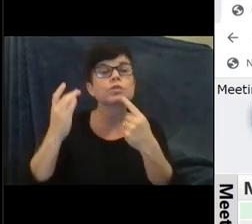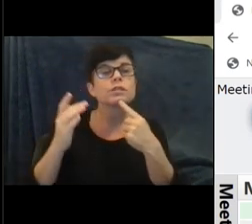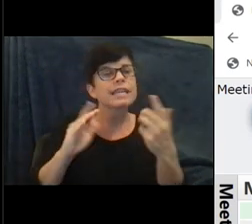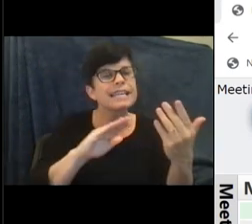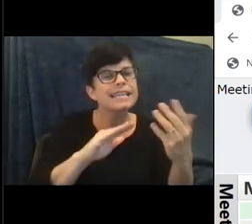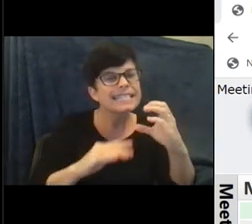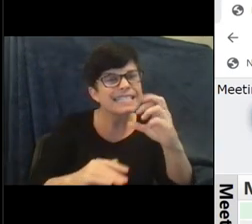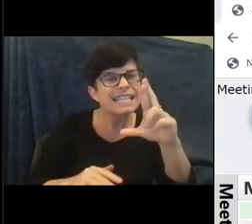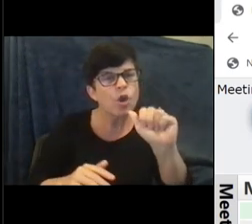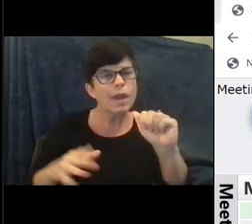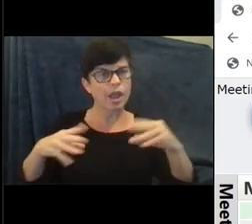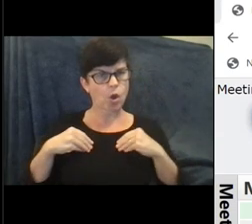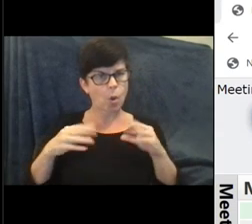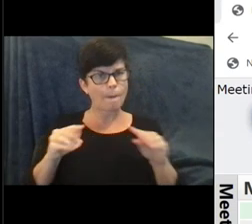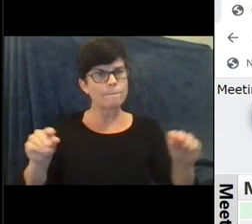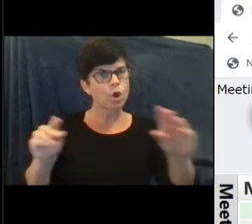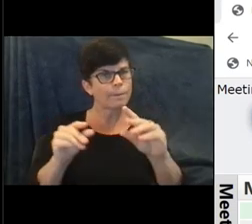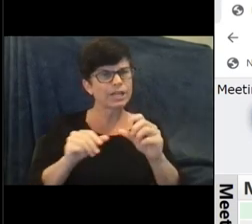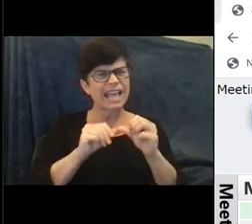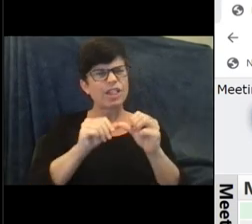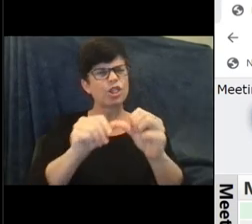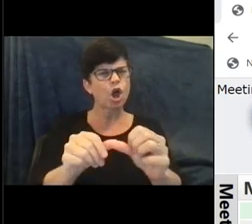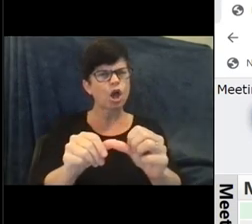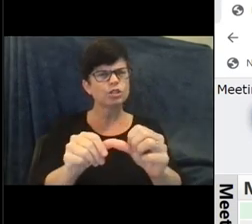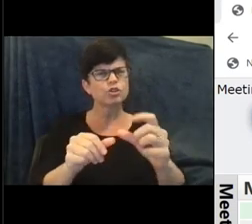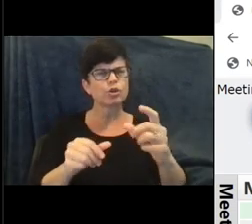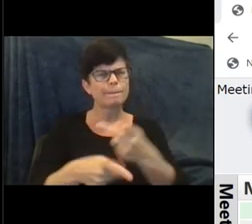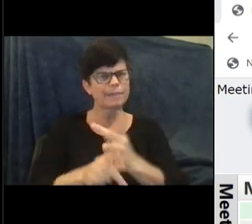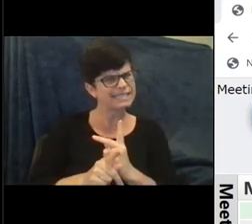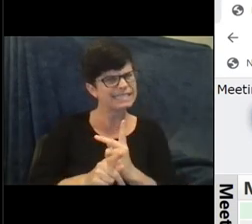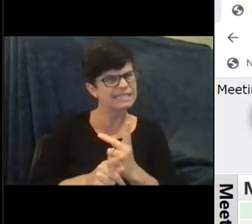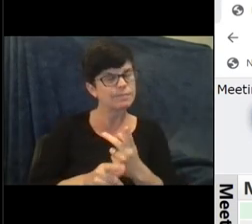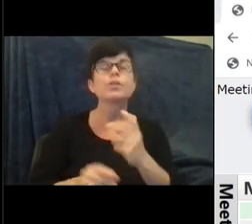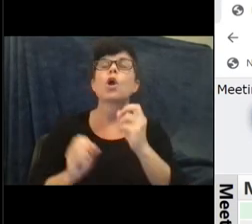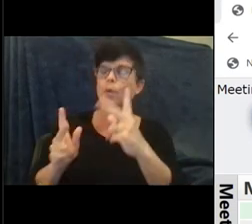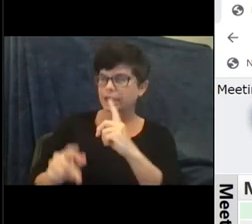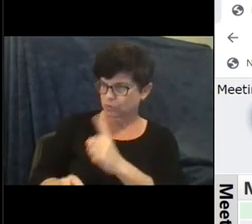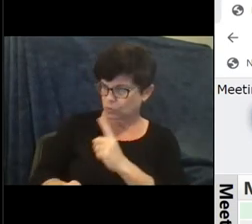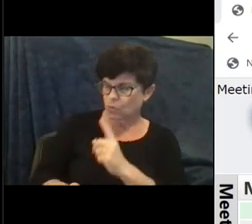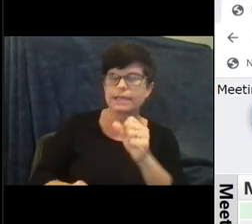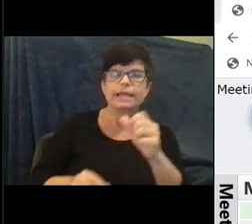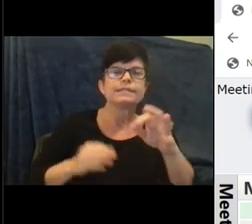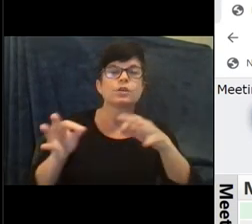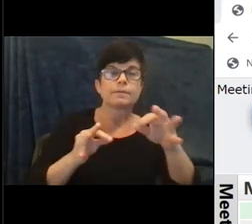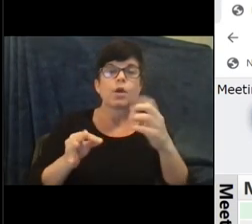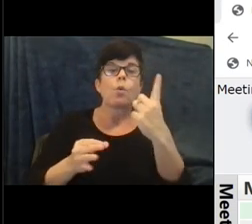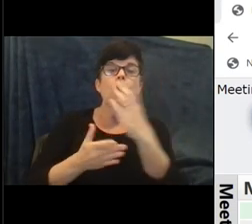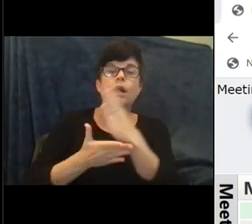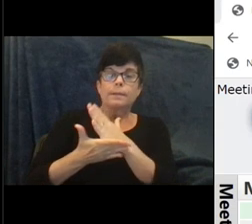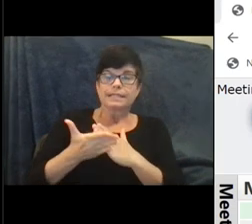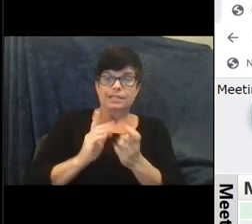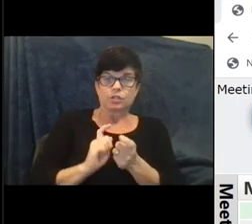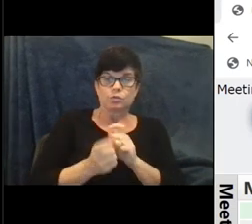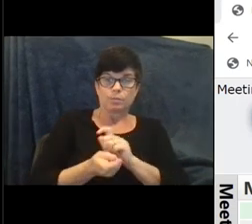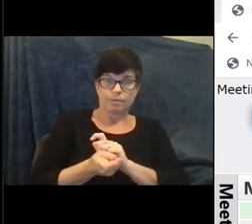CRA owned properties and long-term leases. Sure. So one of the sections that has been revised,